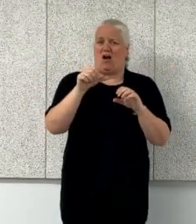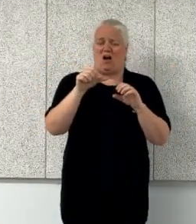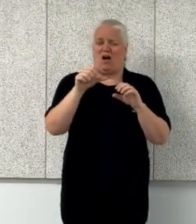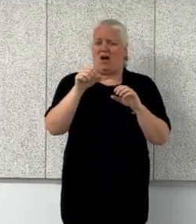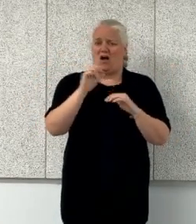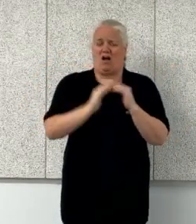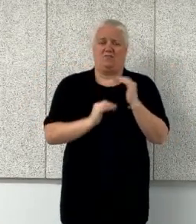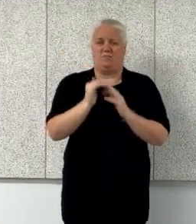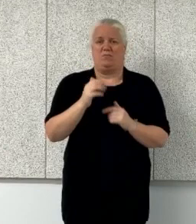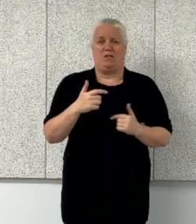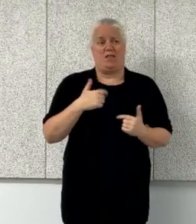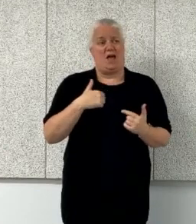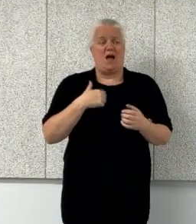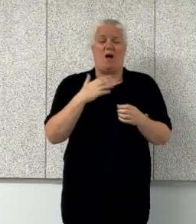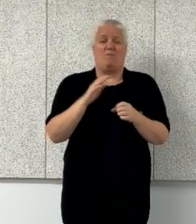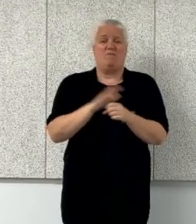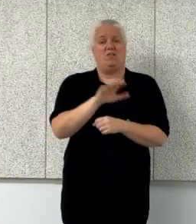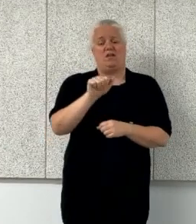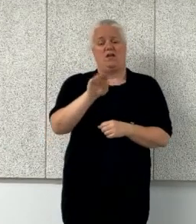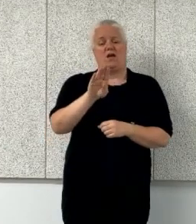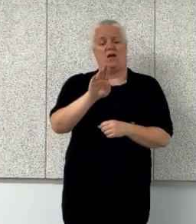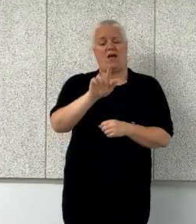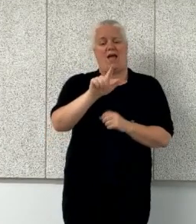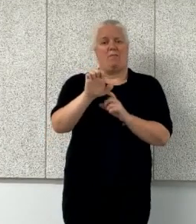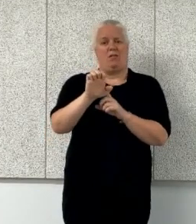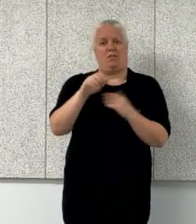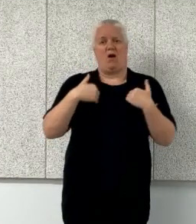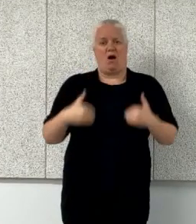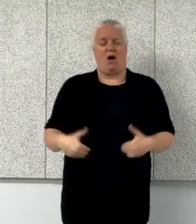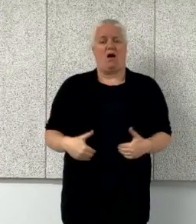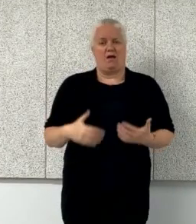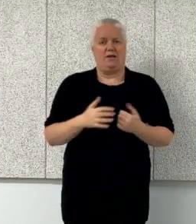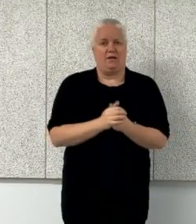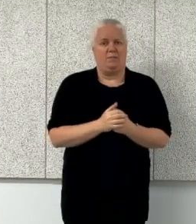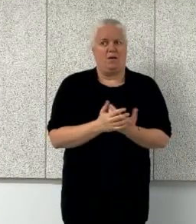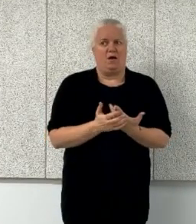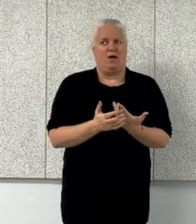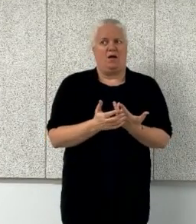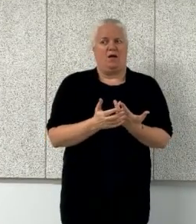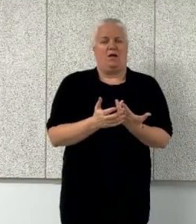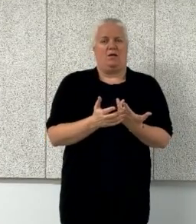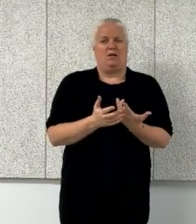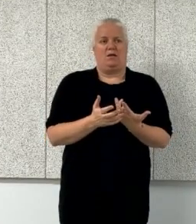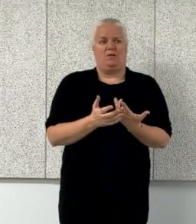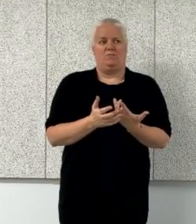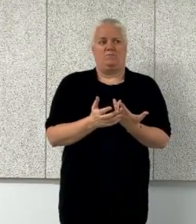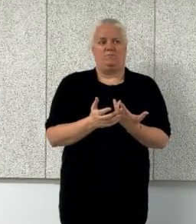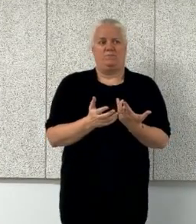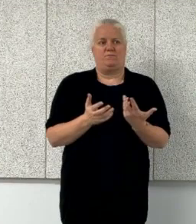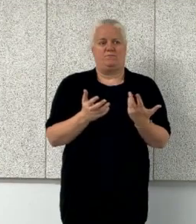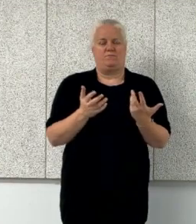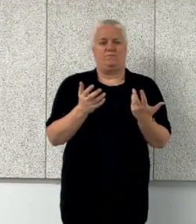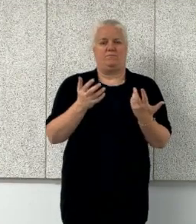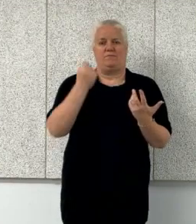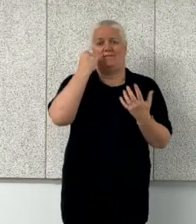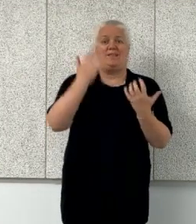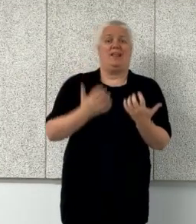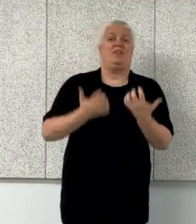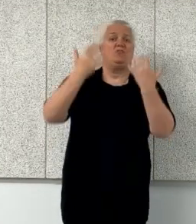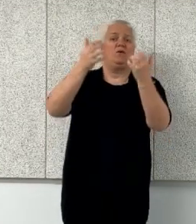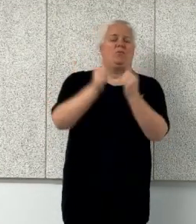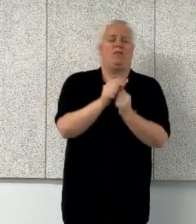That's another whole other conversation. But what gets people to fill, you know, you don't fill arenas with Brecht. You know, you fill arenas by